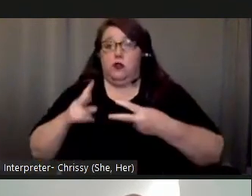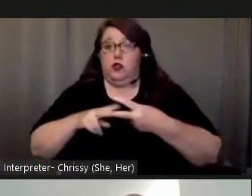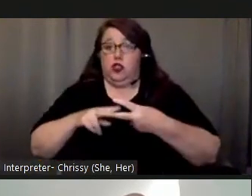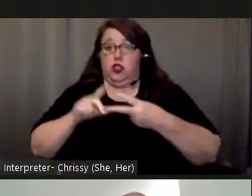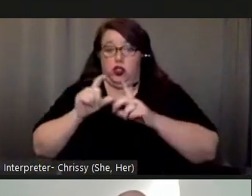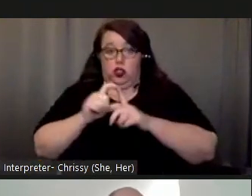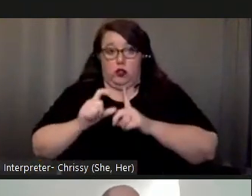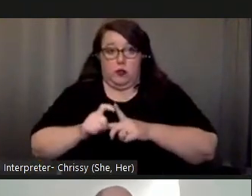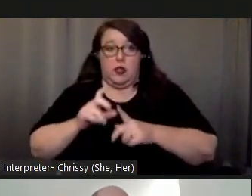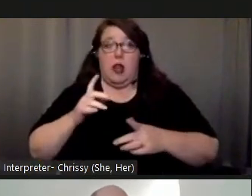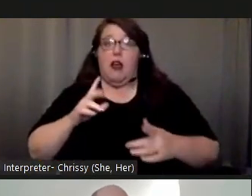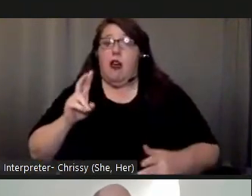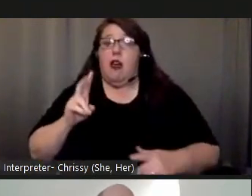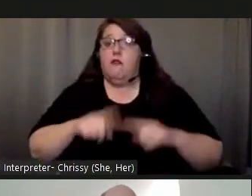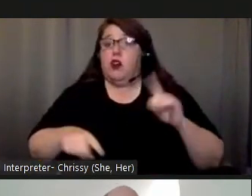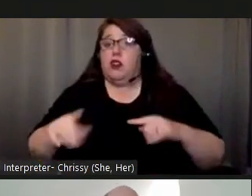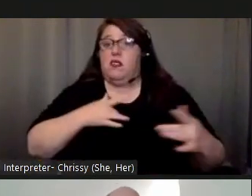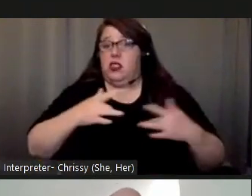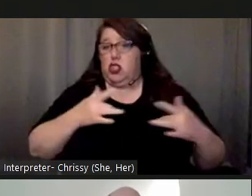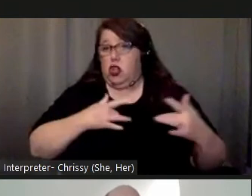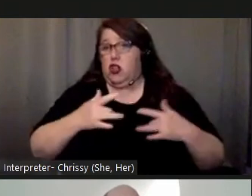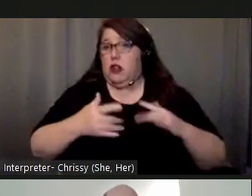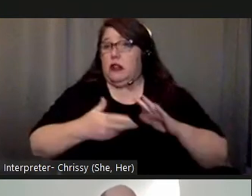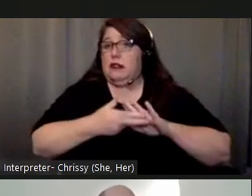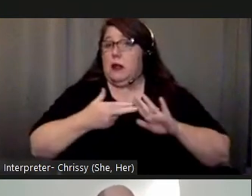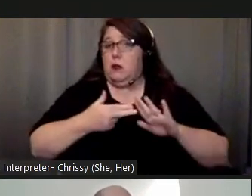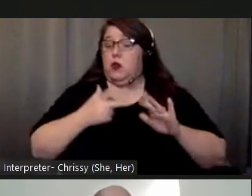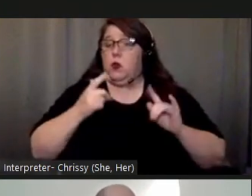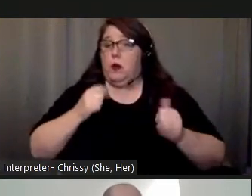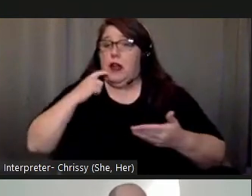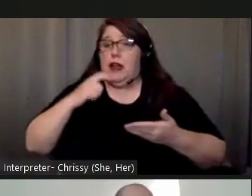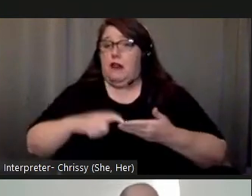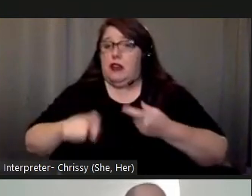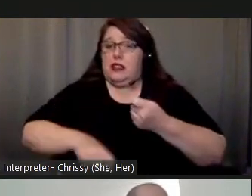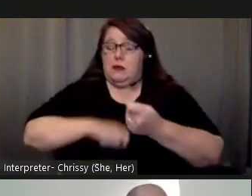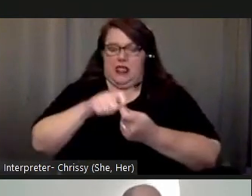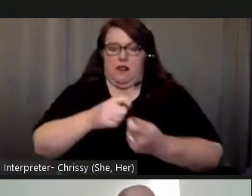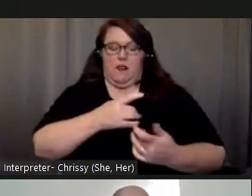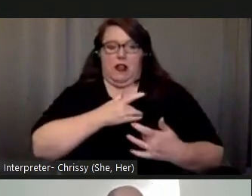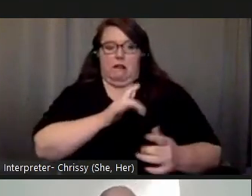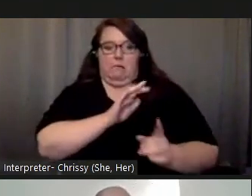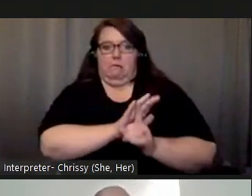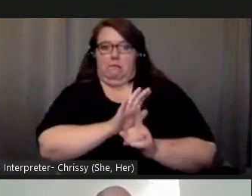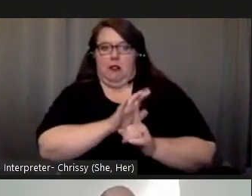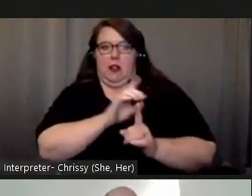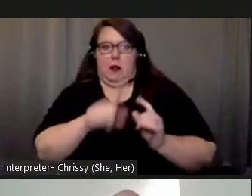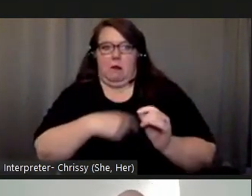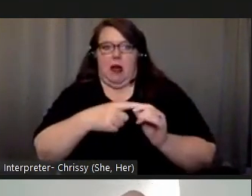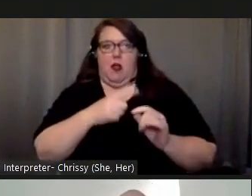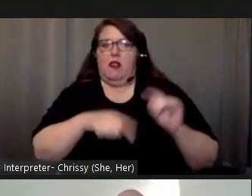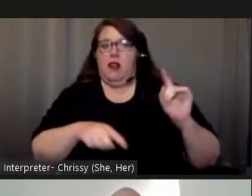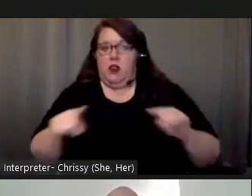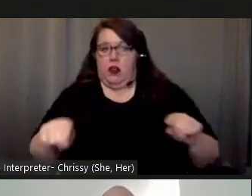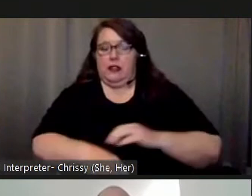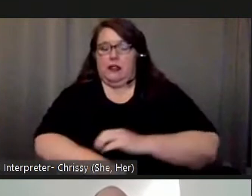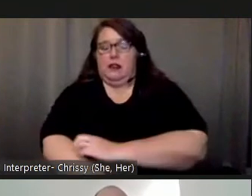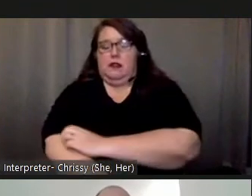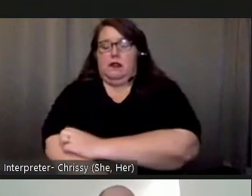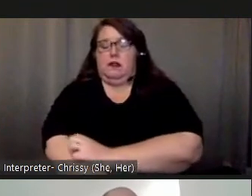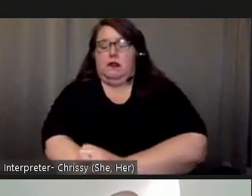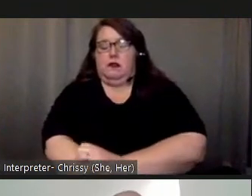variants of concern are really labeled as variants of concern once we identify specific characteristics about these variants that give